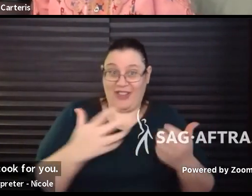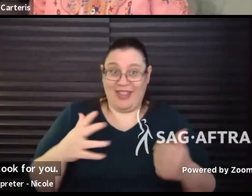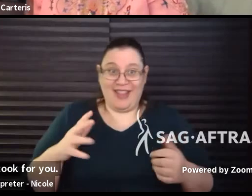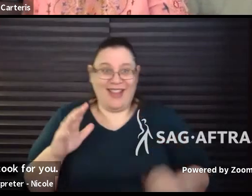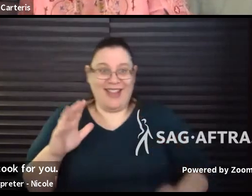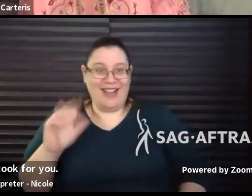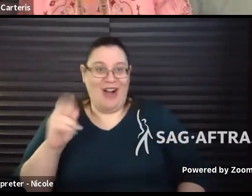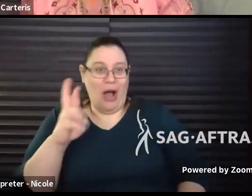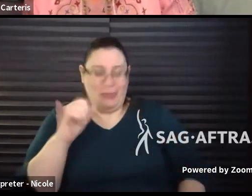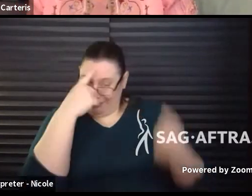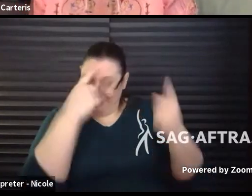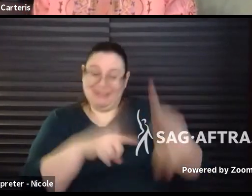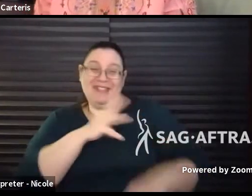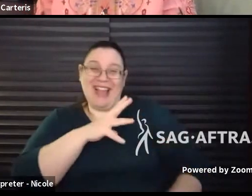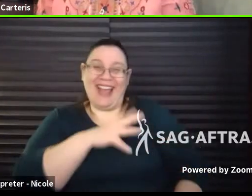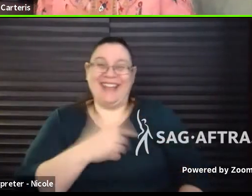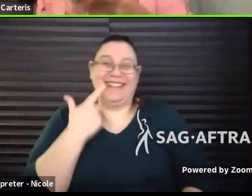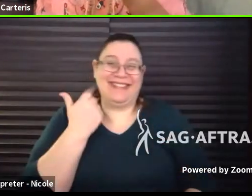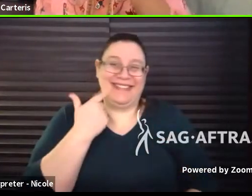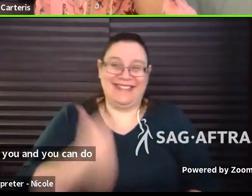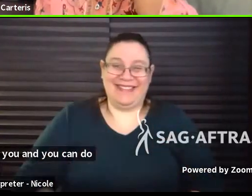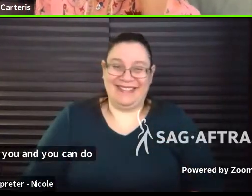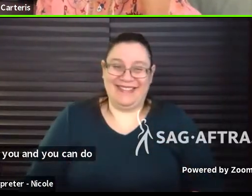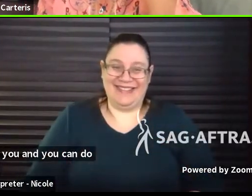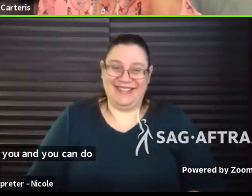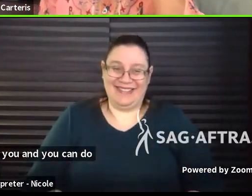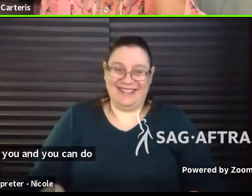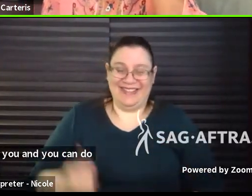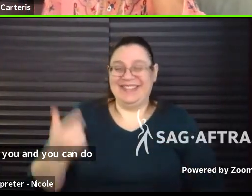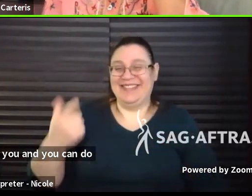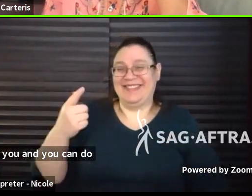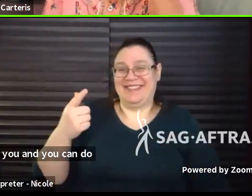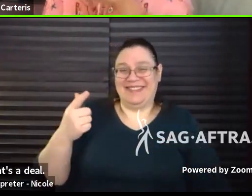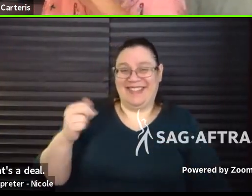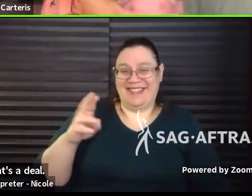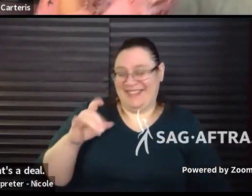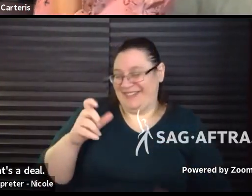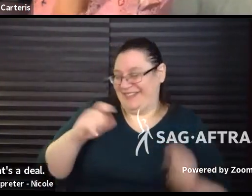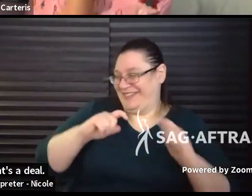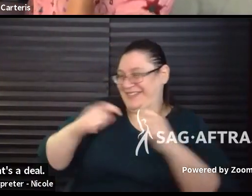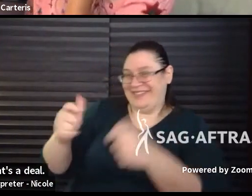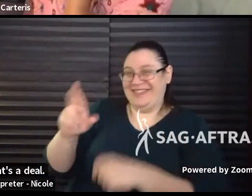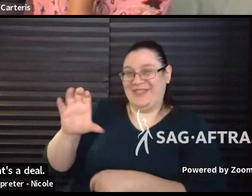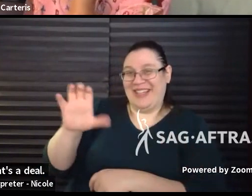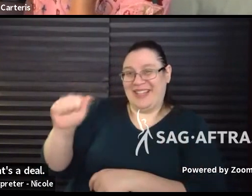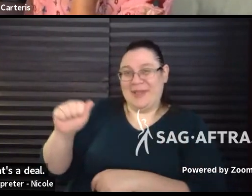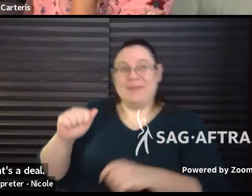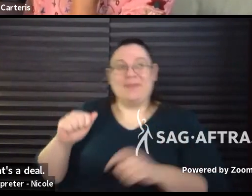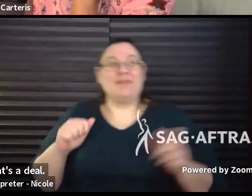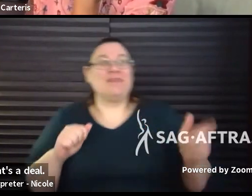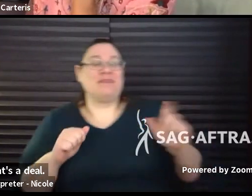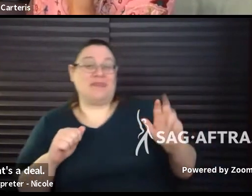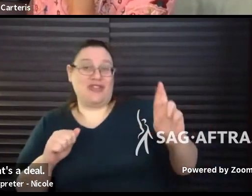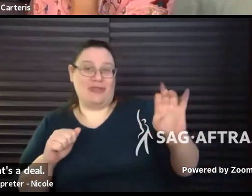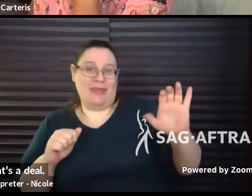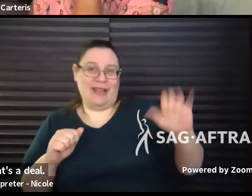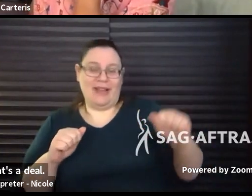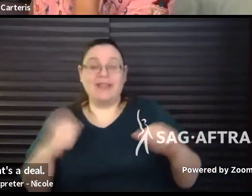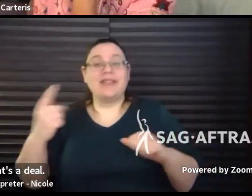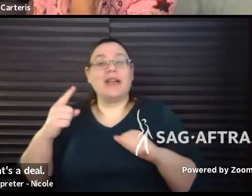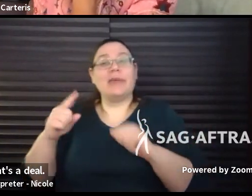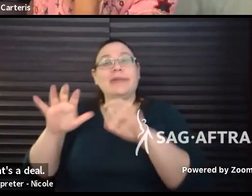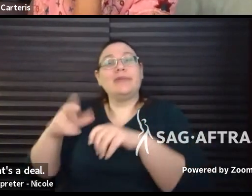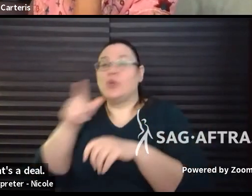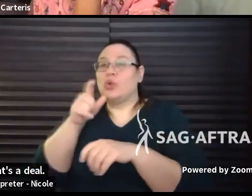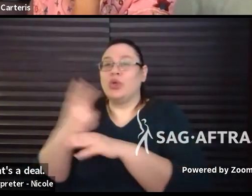a deal. Go on, Rebecca. Yeah, we have someone who wrote in who's a PC